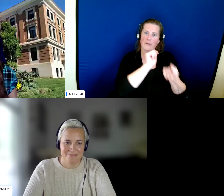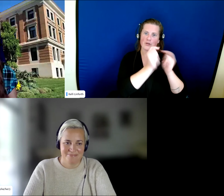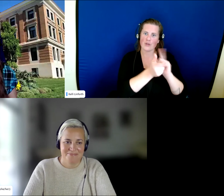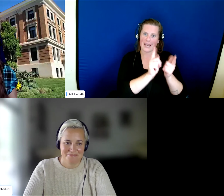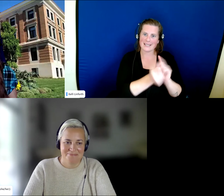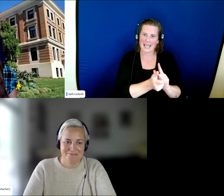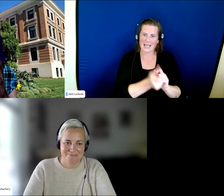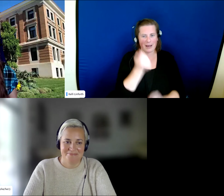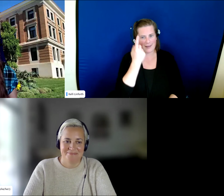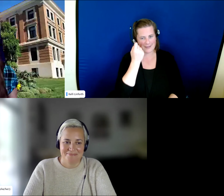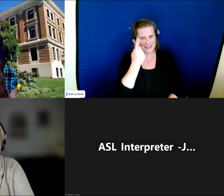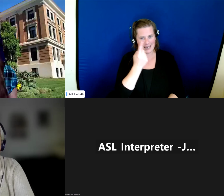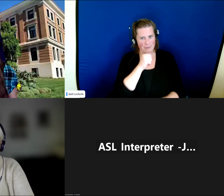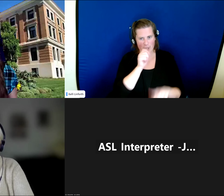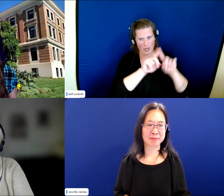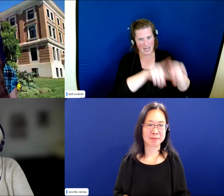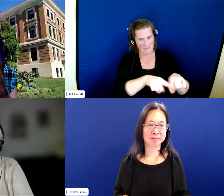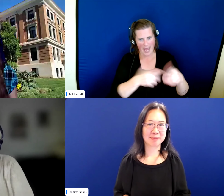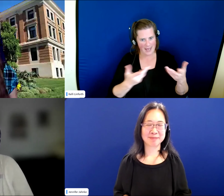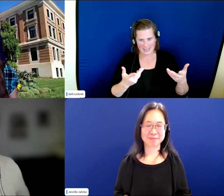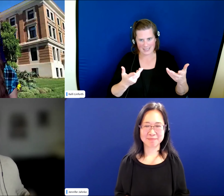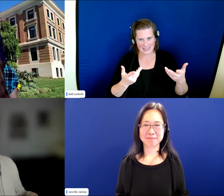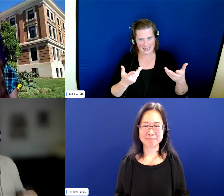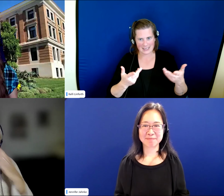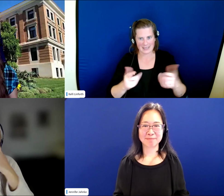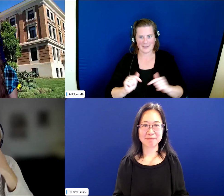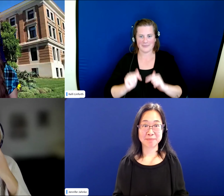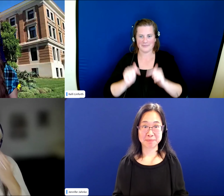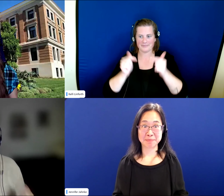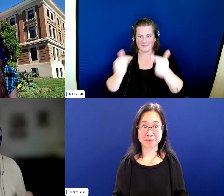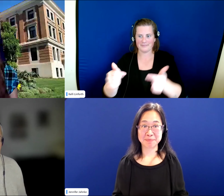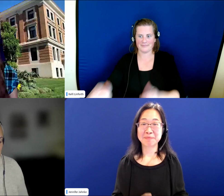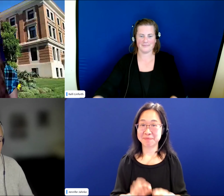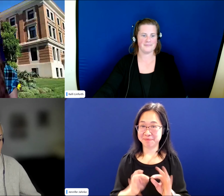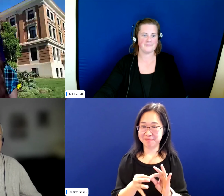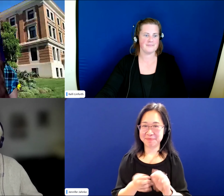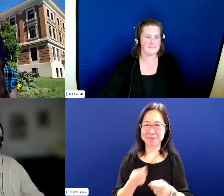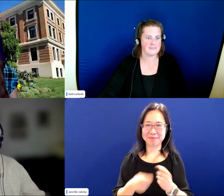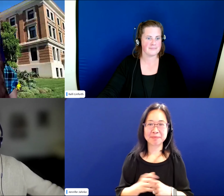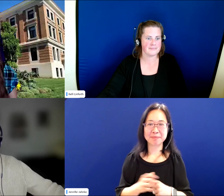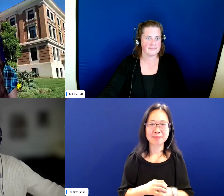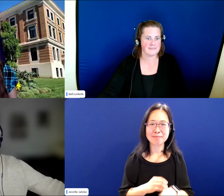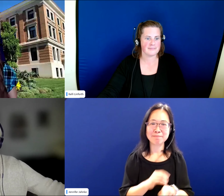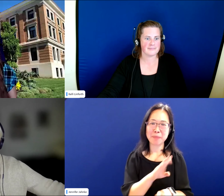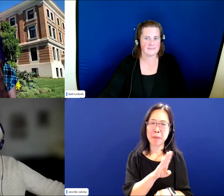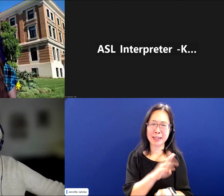of systems. Indeed. It's too bad. Maybe we'll get there soon.